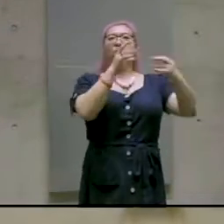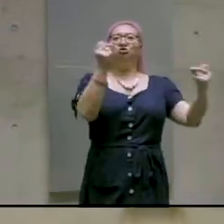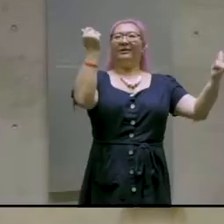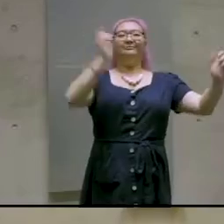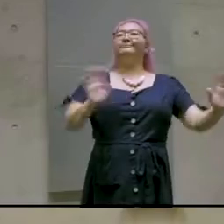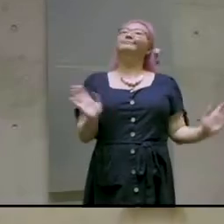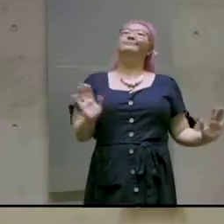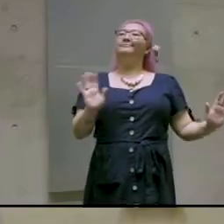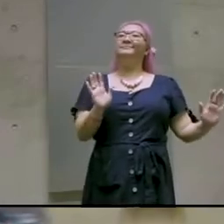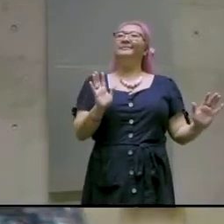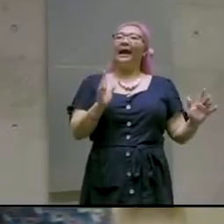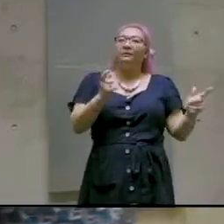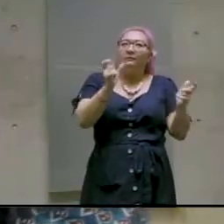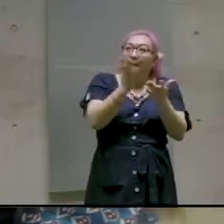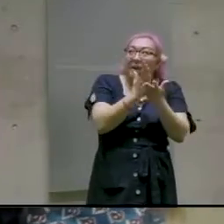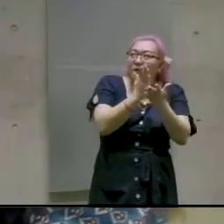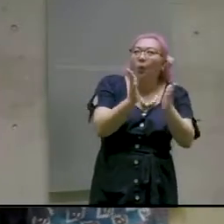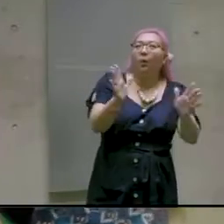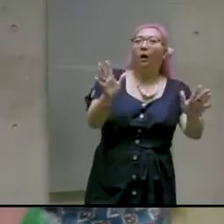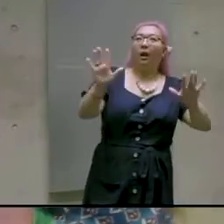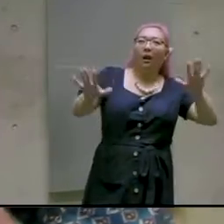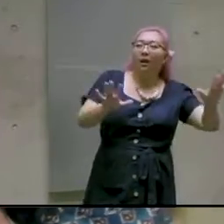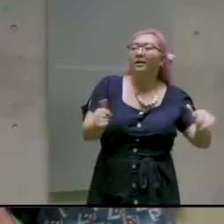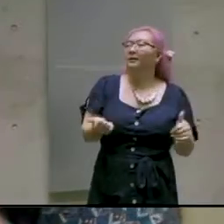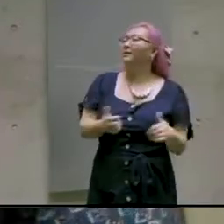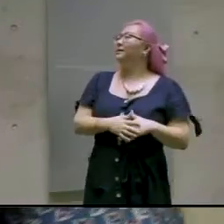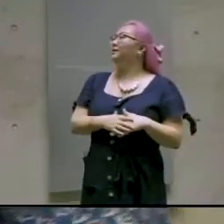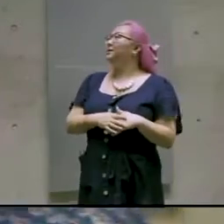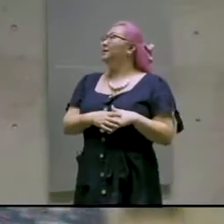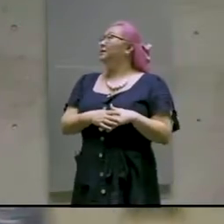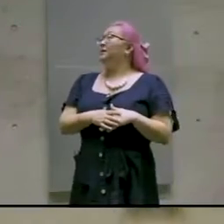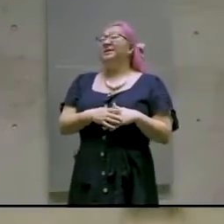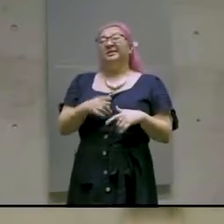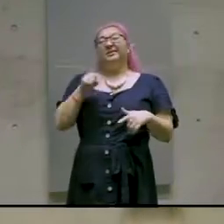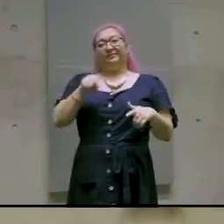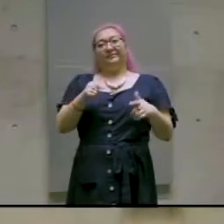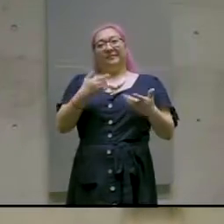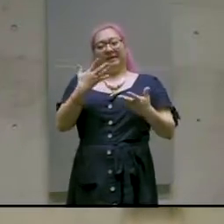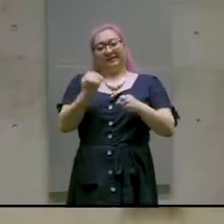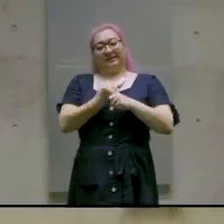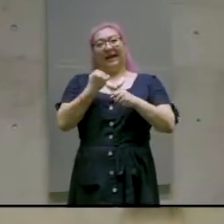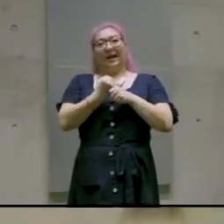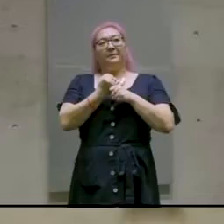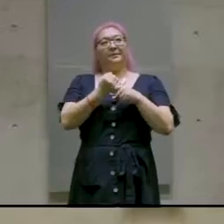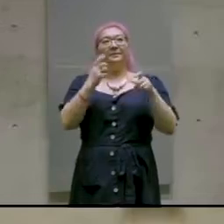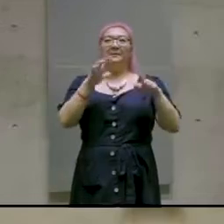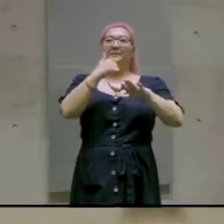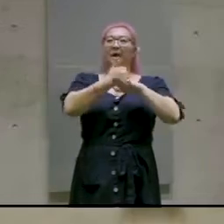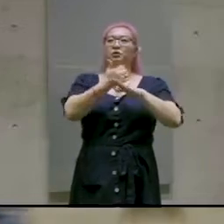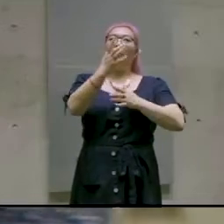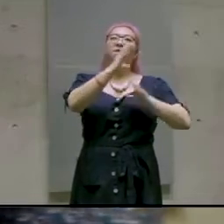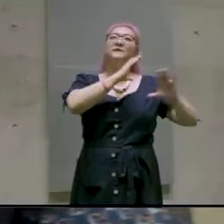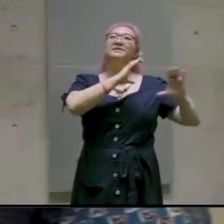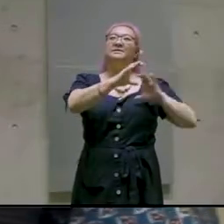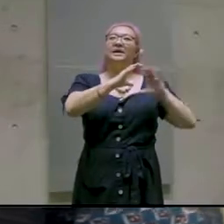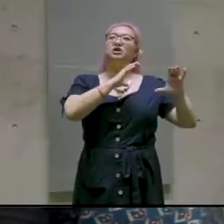genre affords because there is that runway, because it's kind of a conversation-based game, and because relationship building is such a core part of kind of the narrative